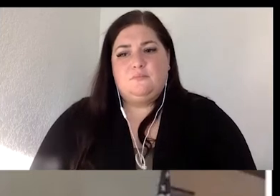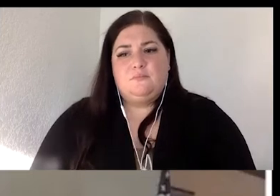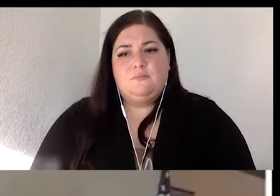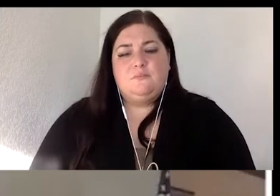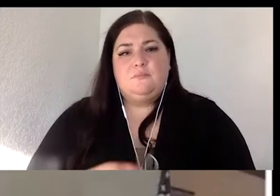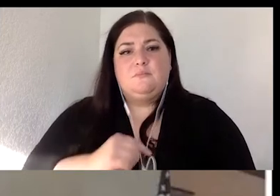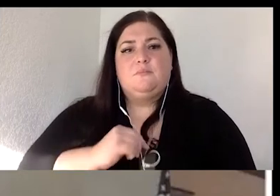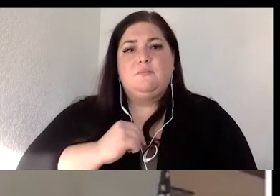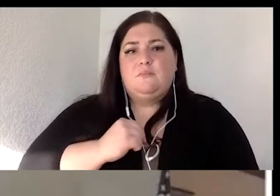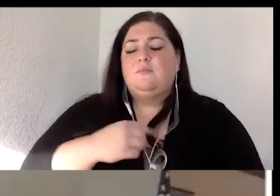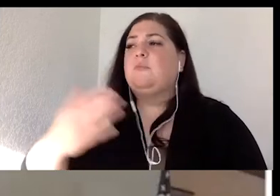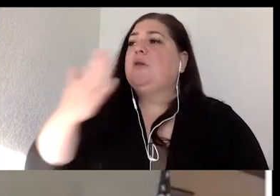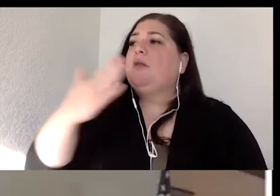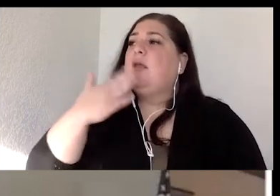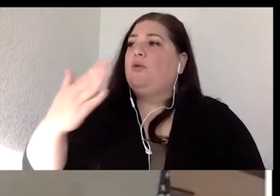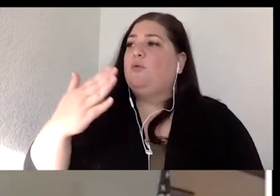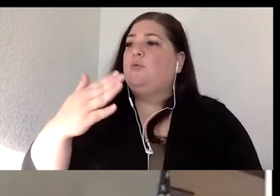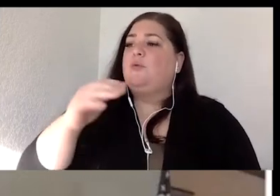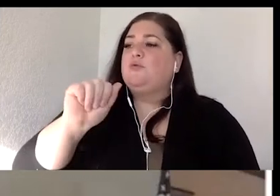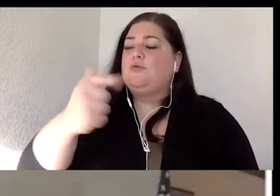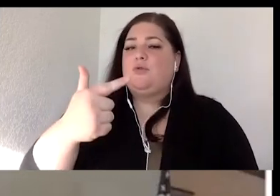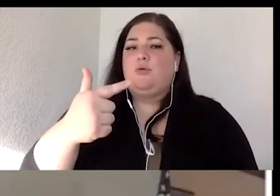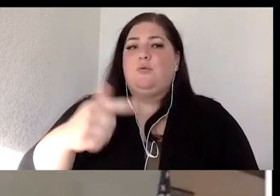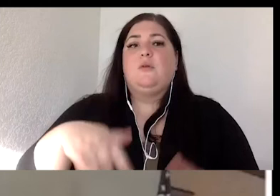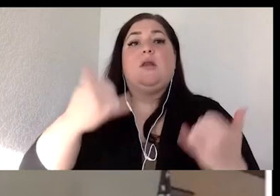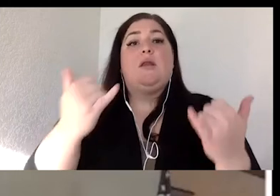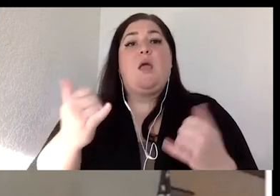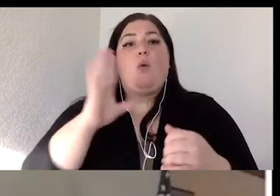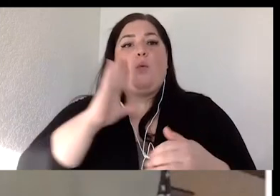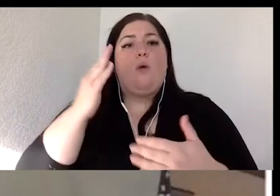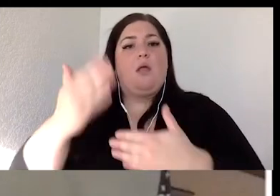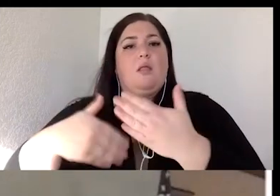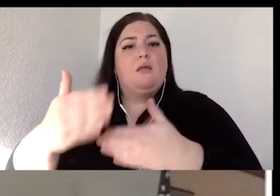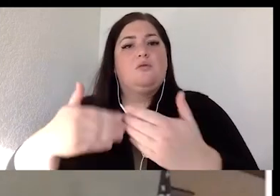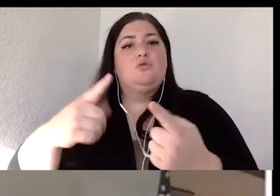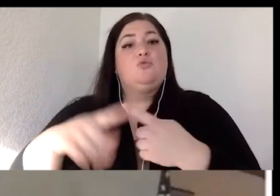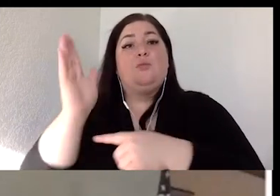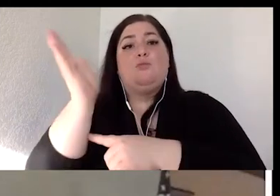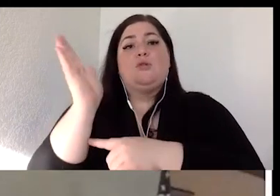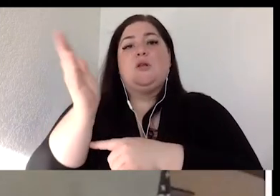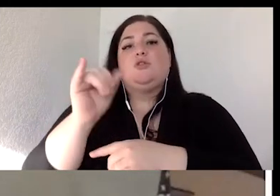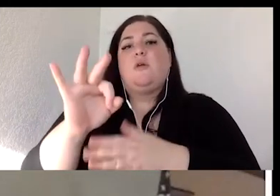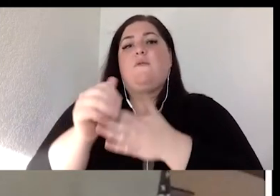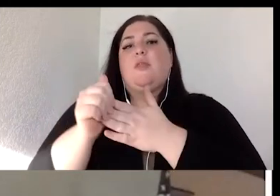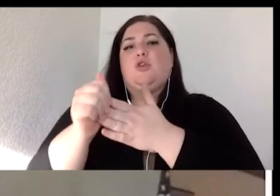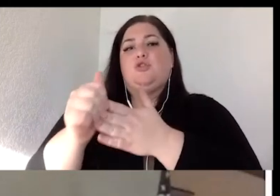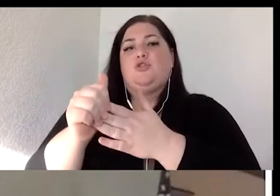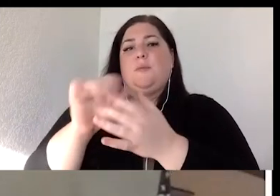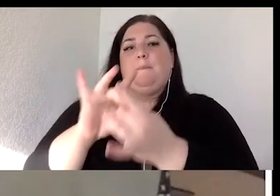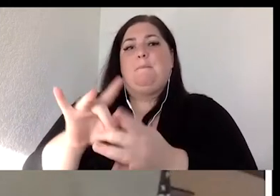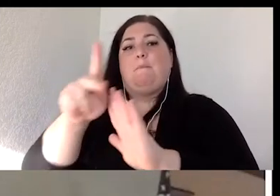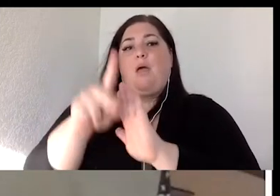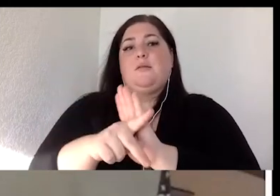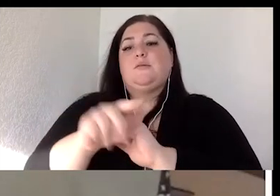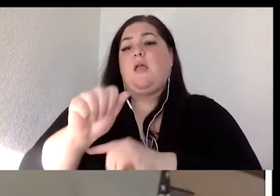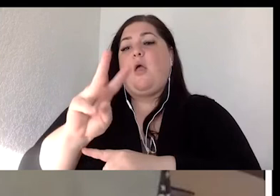Thank you, Attorney General Yost. And now we move to the presentation of the Leadership in Policy Awards, and to